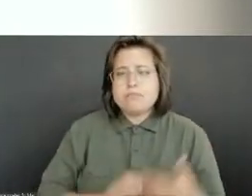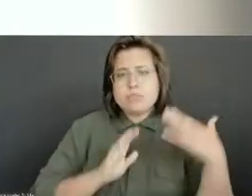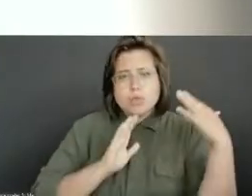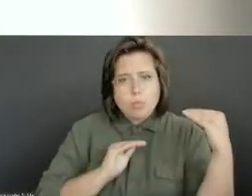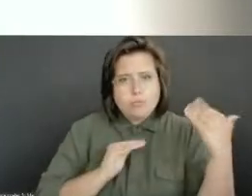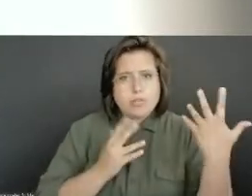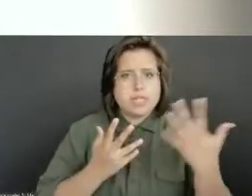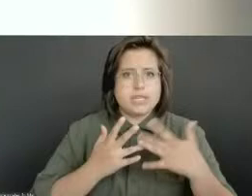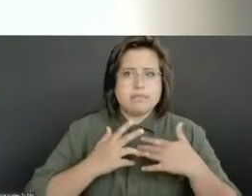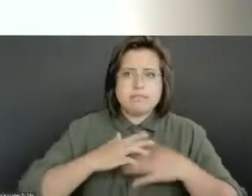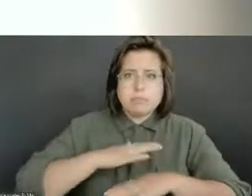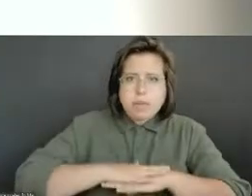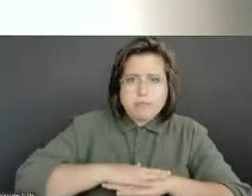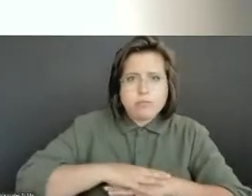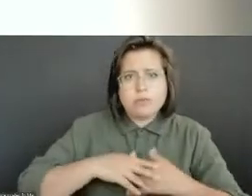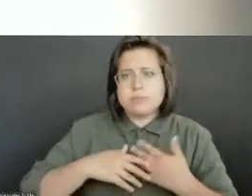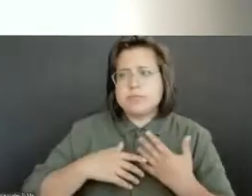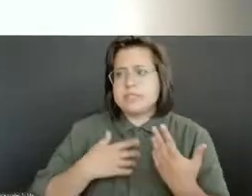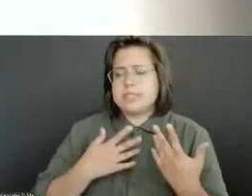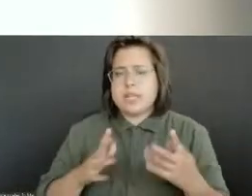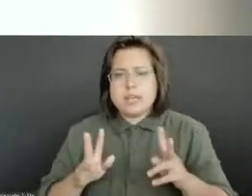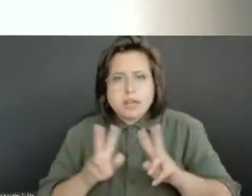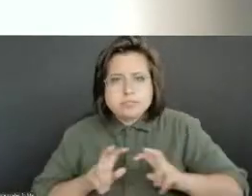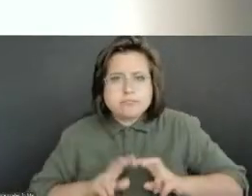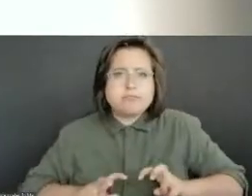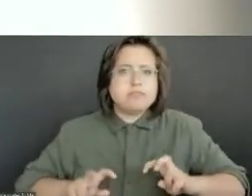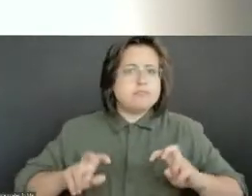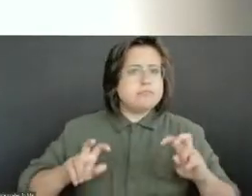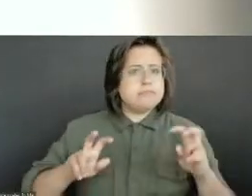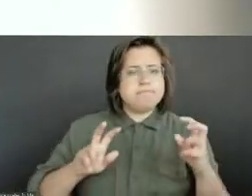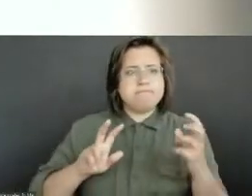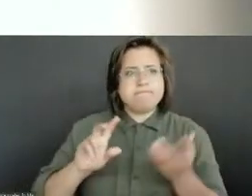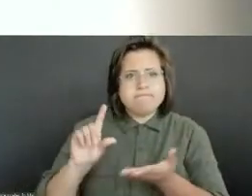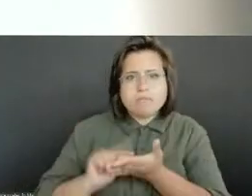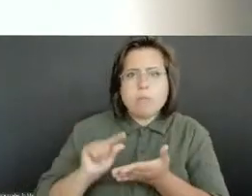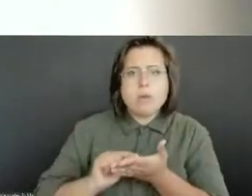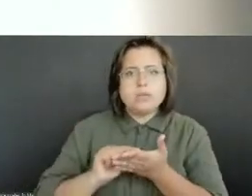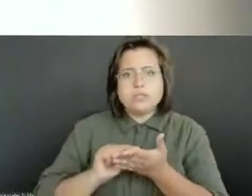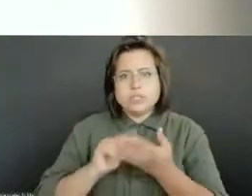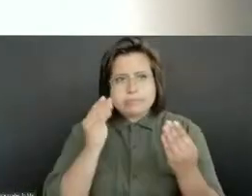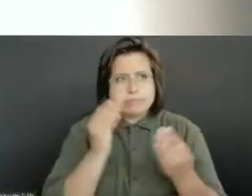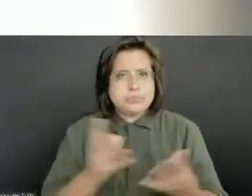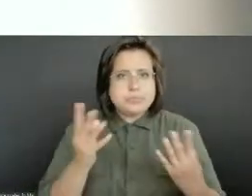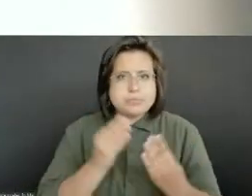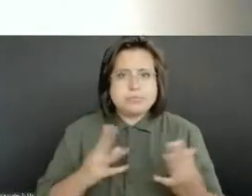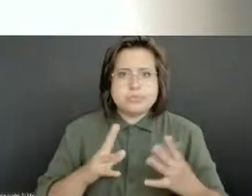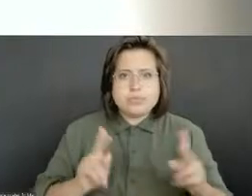and data analyses and getting these types of things out to individuals can have allow us to have a